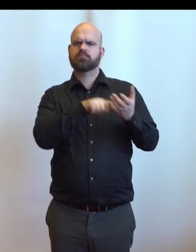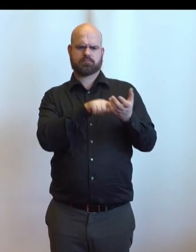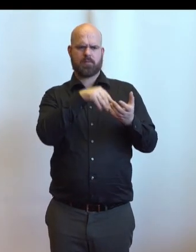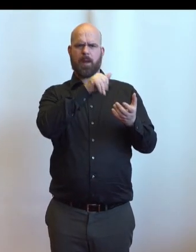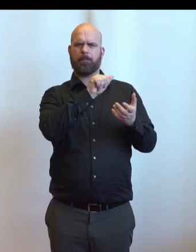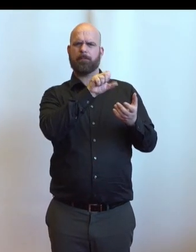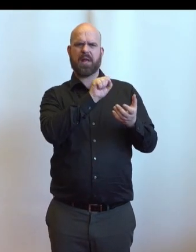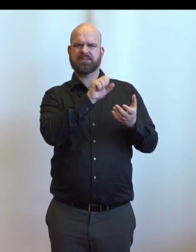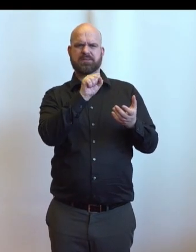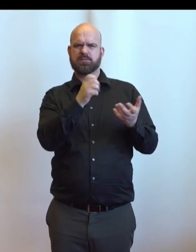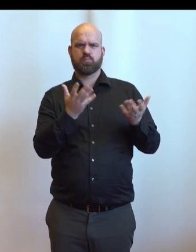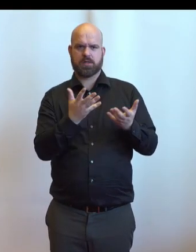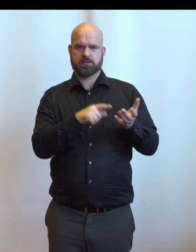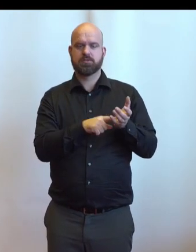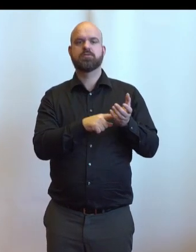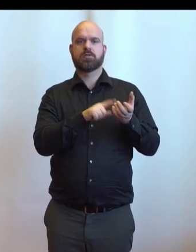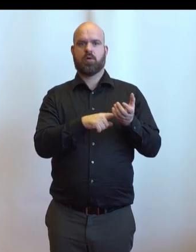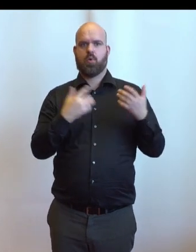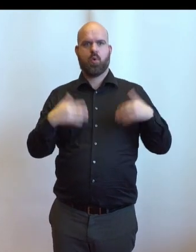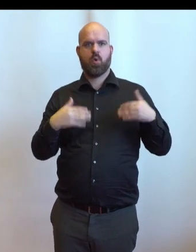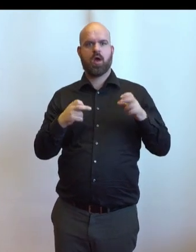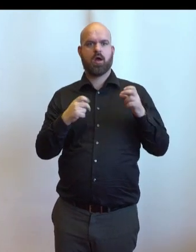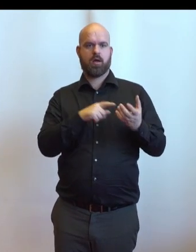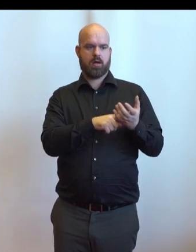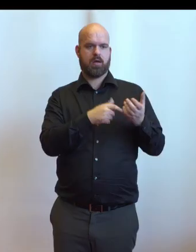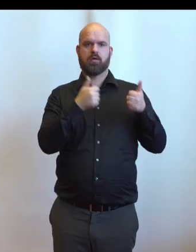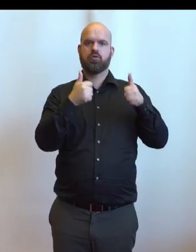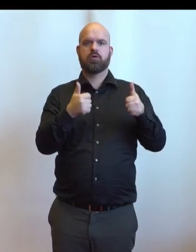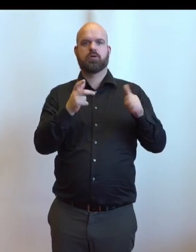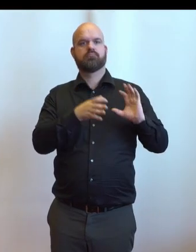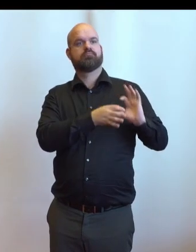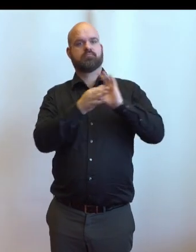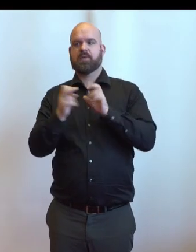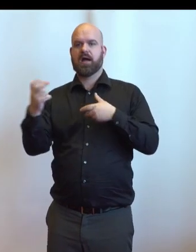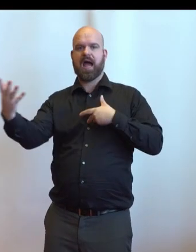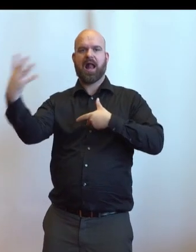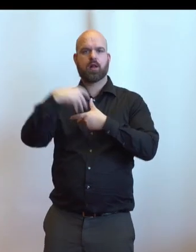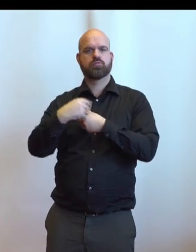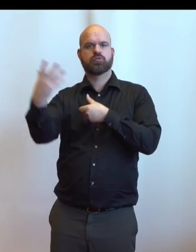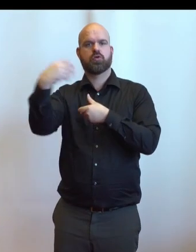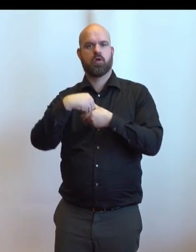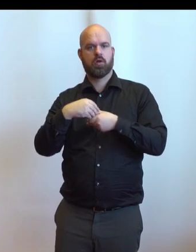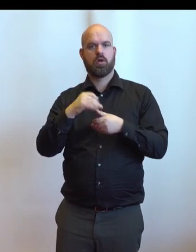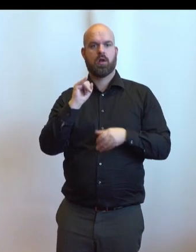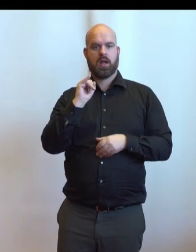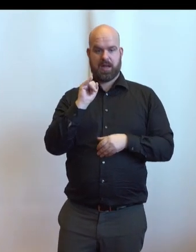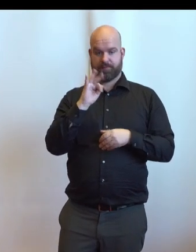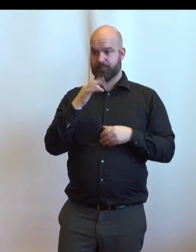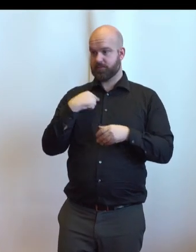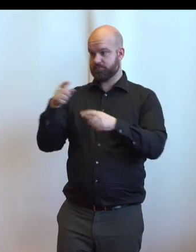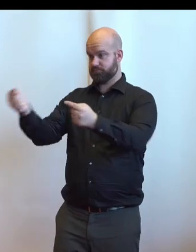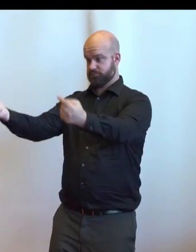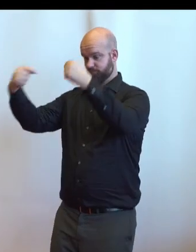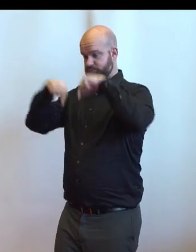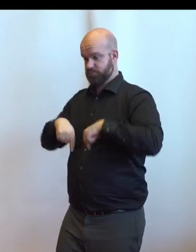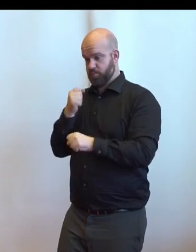key element to support the inclusion of your employees with disabilities. Basically, what it does is that every time